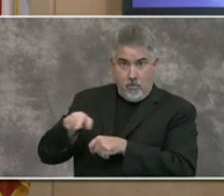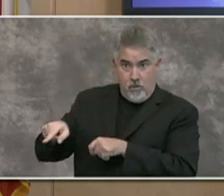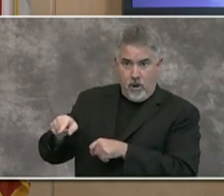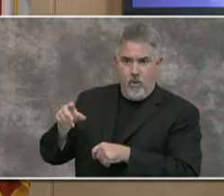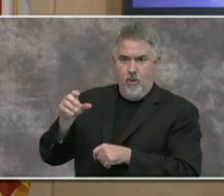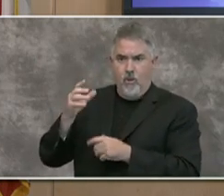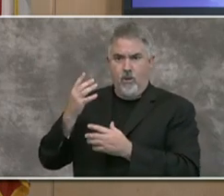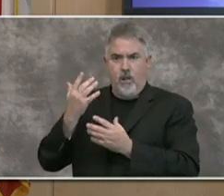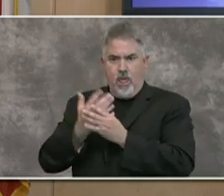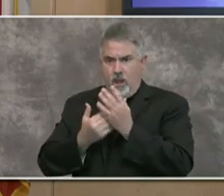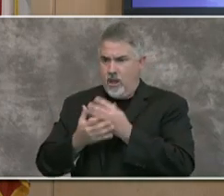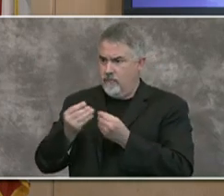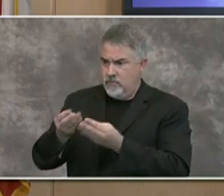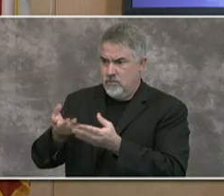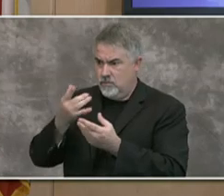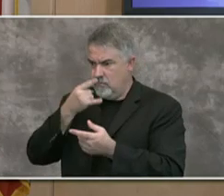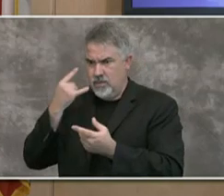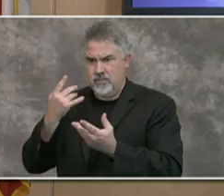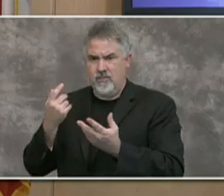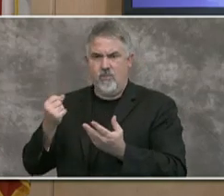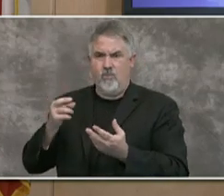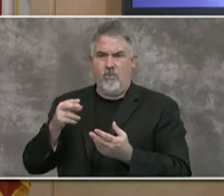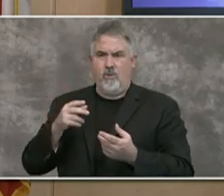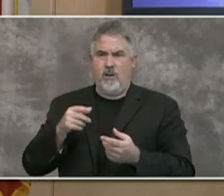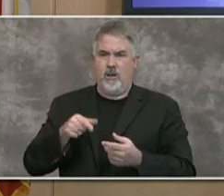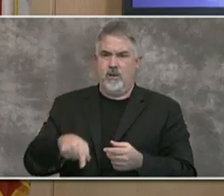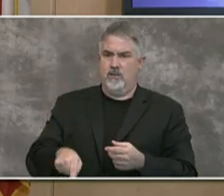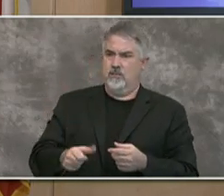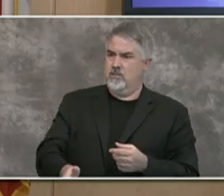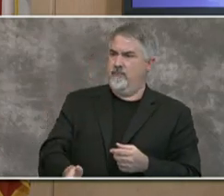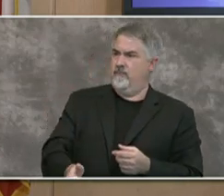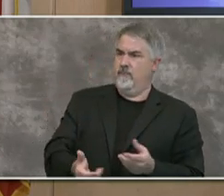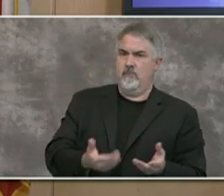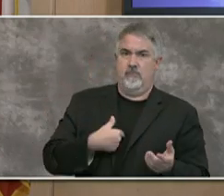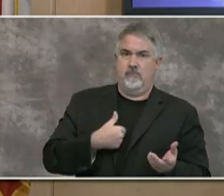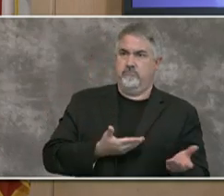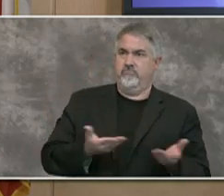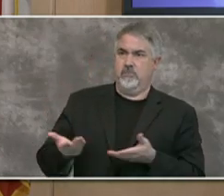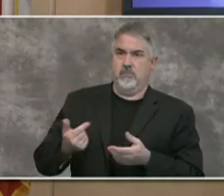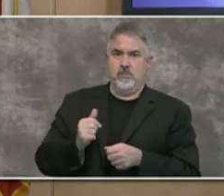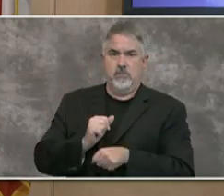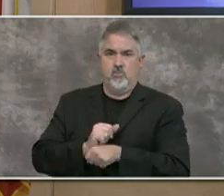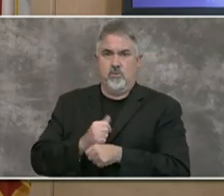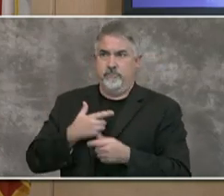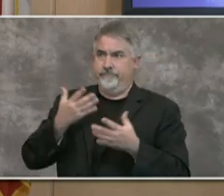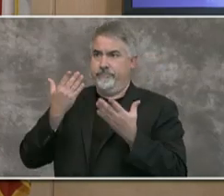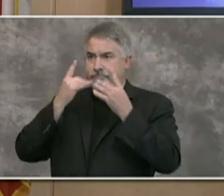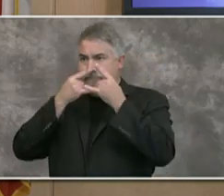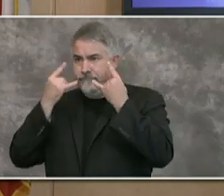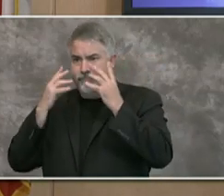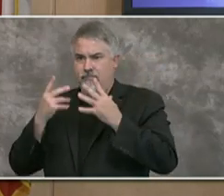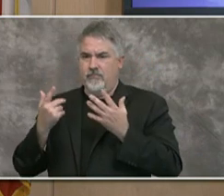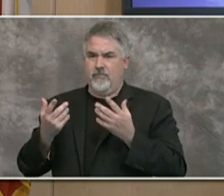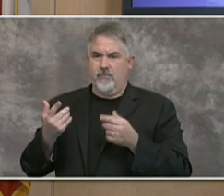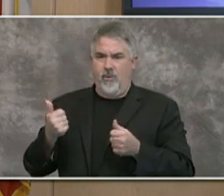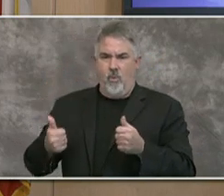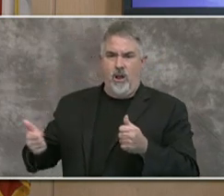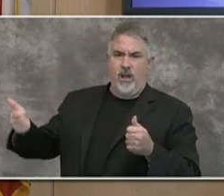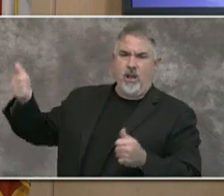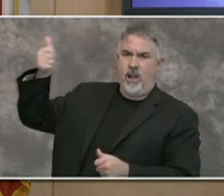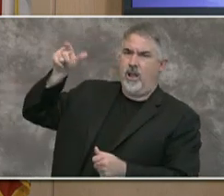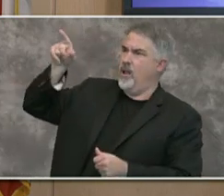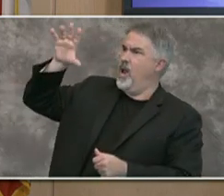are employees supposed to provide their own? What do you want to say to employers about their responsibility to create a safe